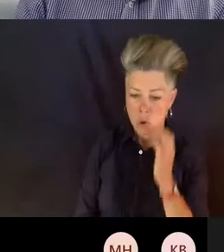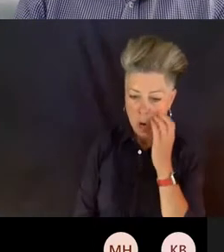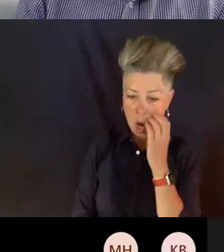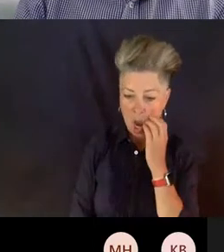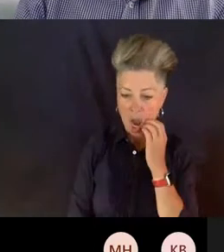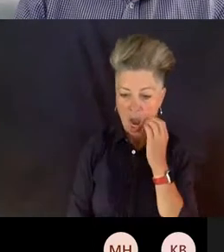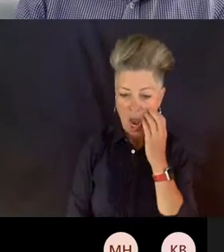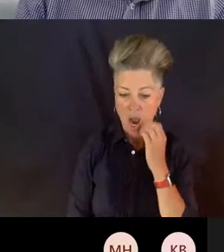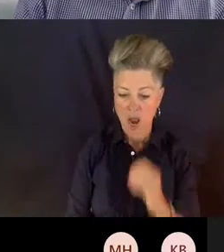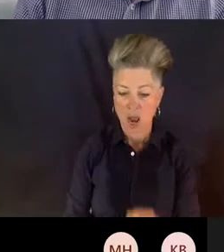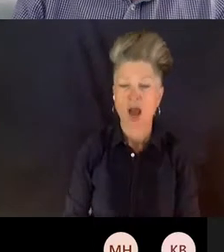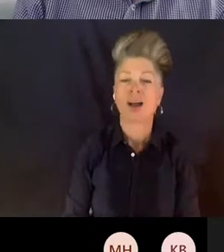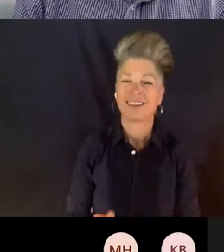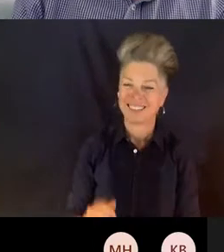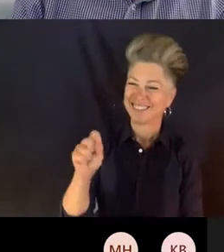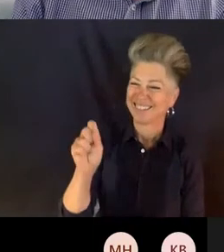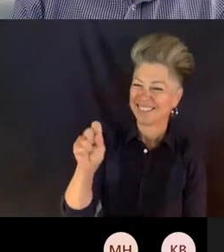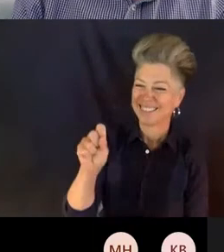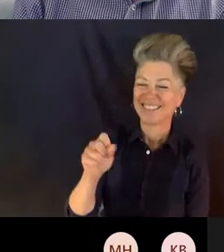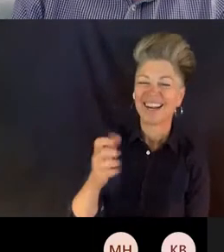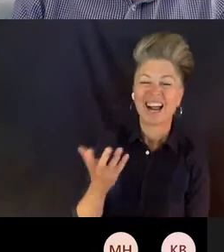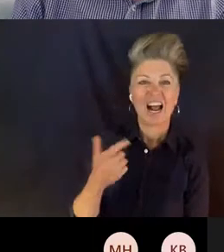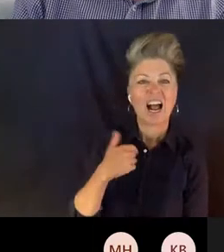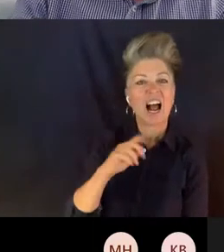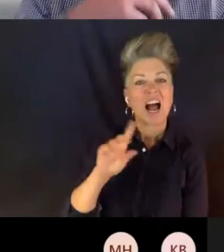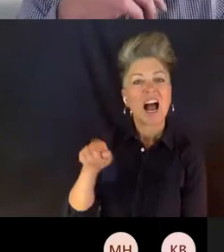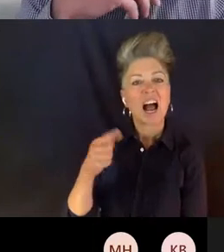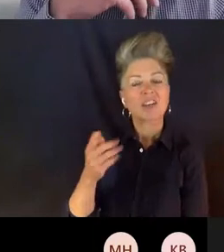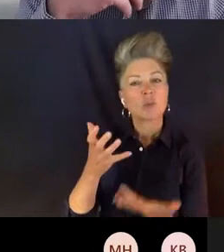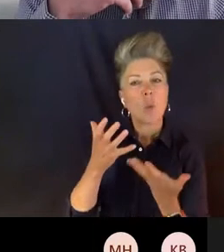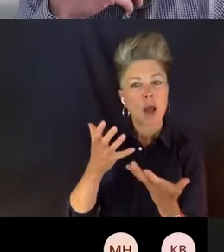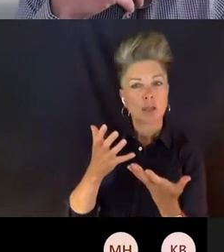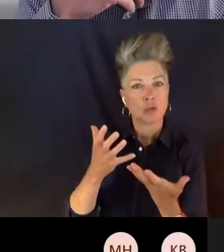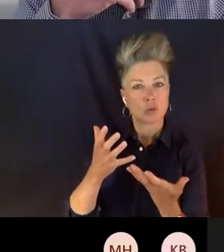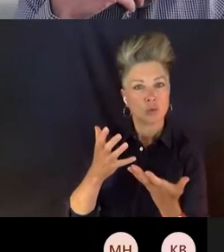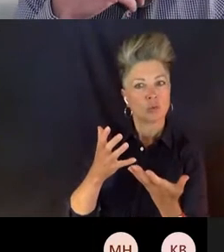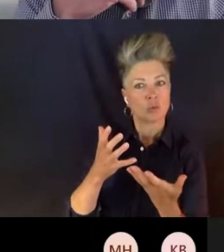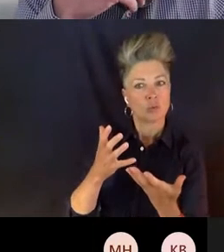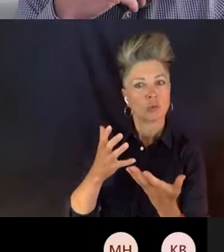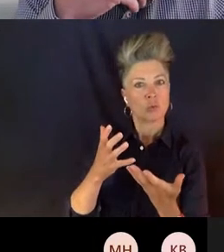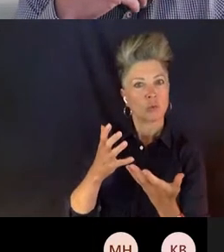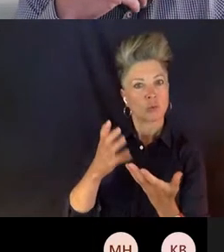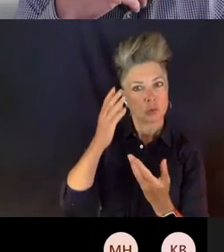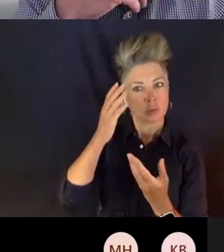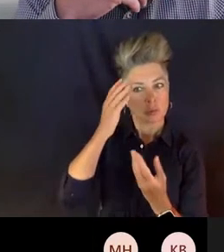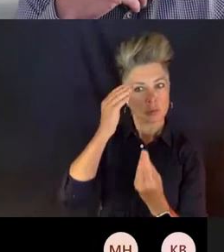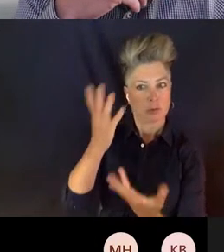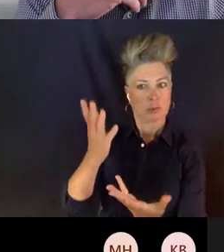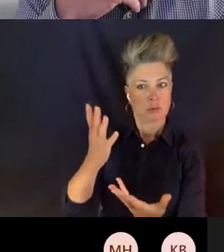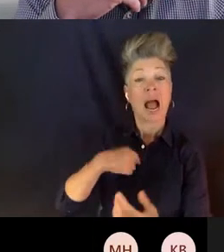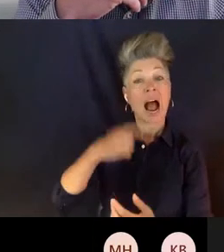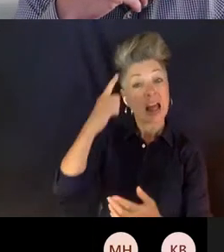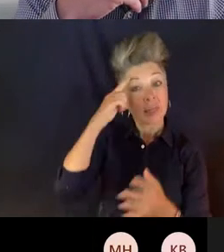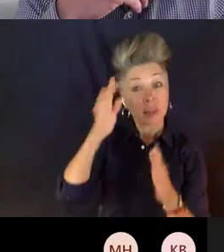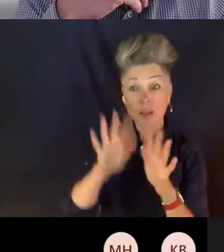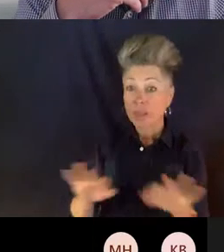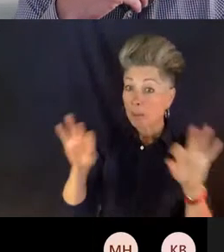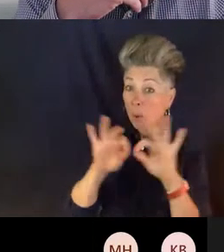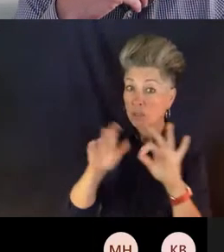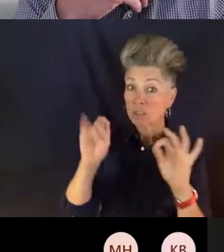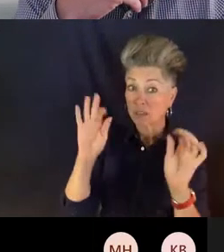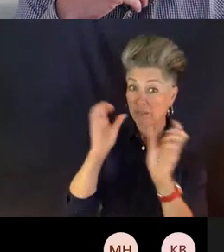Yeah. Chris? Yeah. I just wanted to point out that I think the importance of it would be